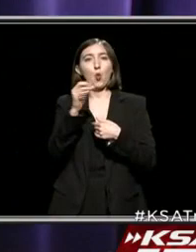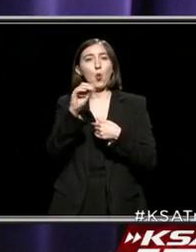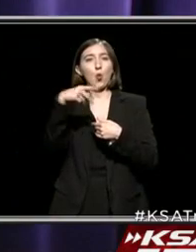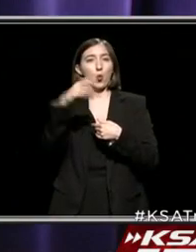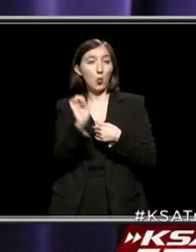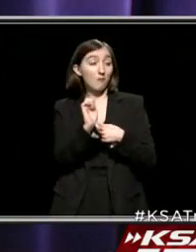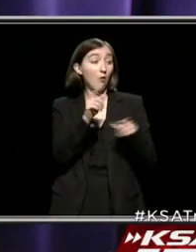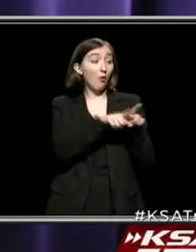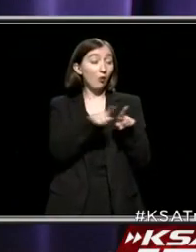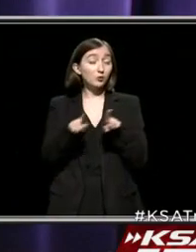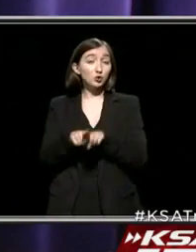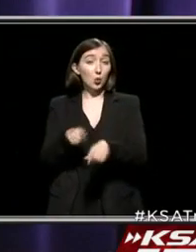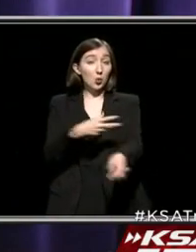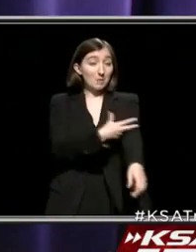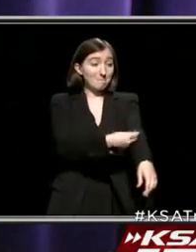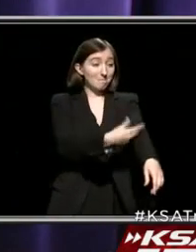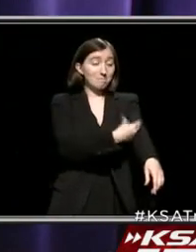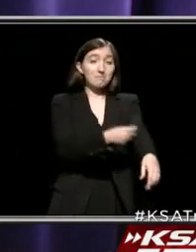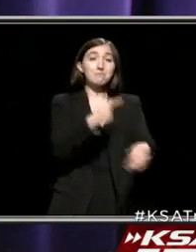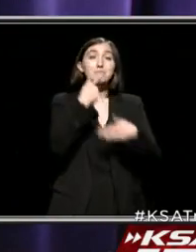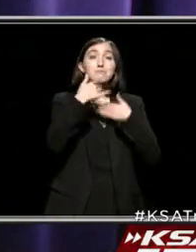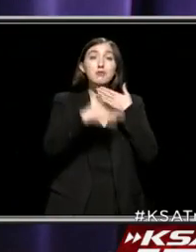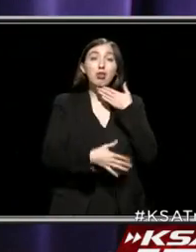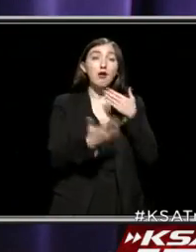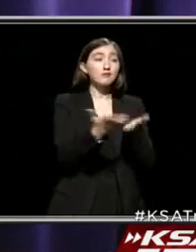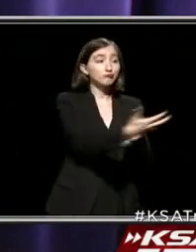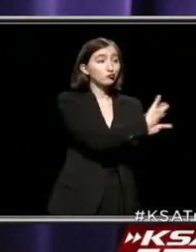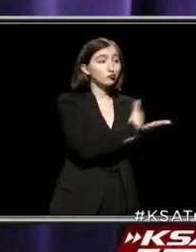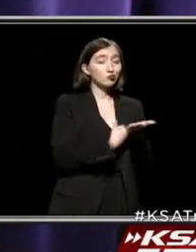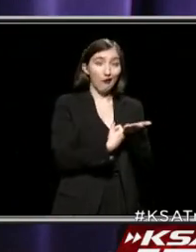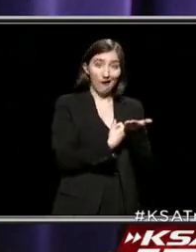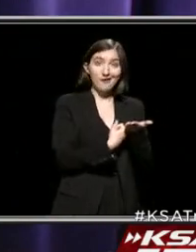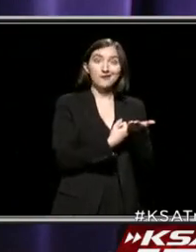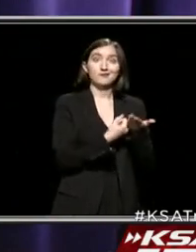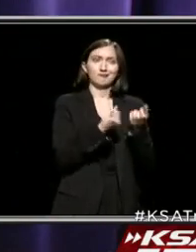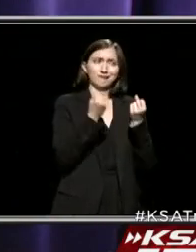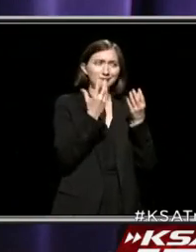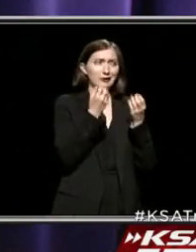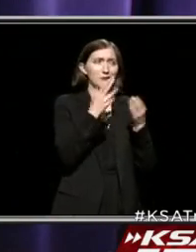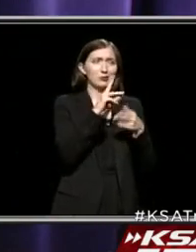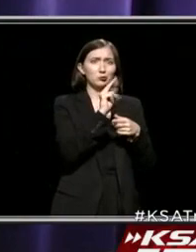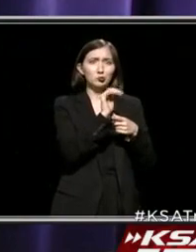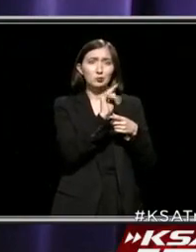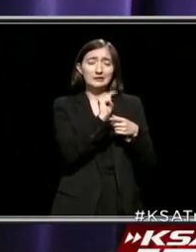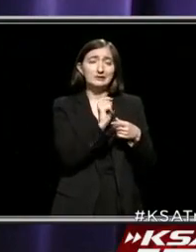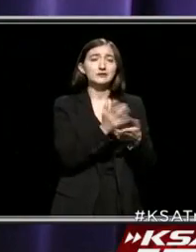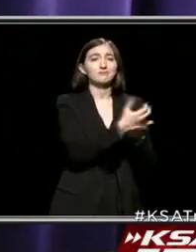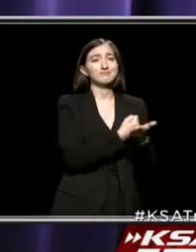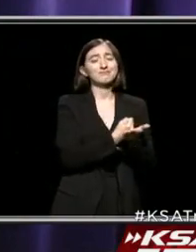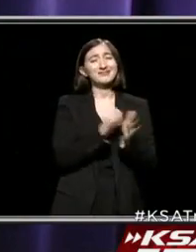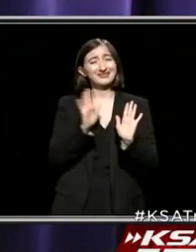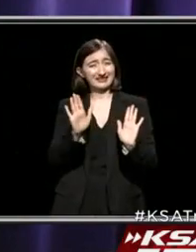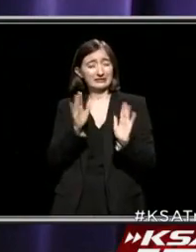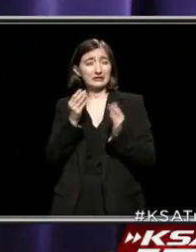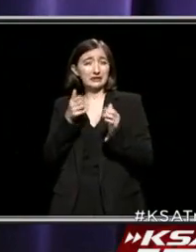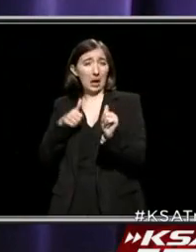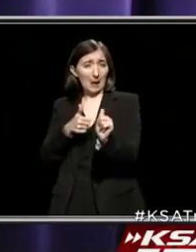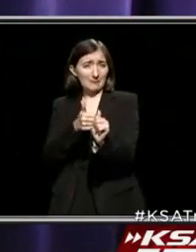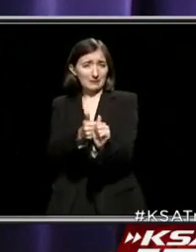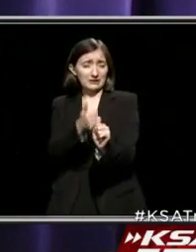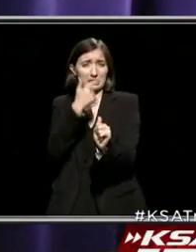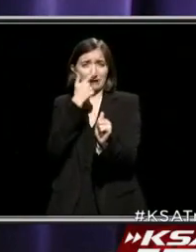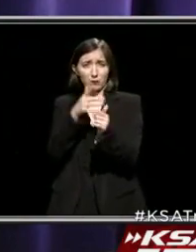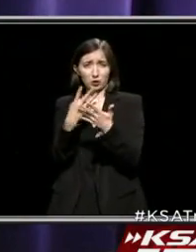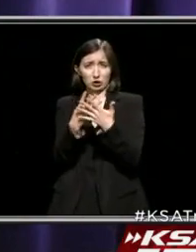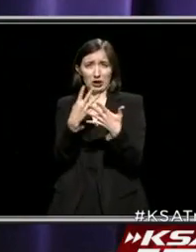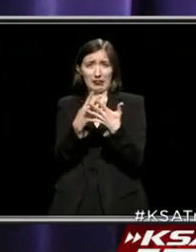stepping up to really help on this. A short summary of the jail. We don't have any new ones, but we have some tests that are pending,